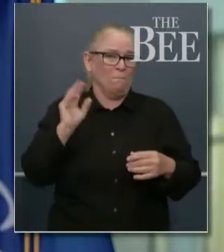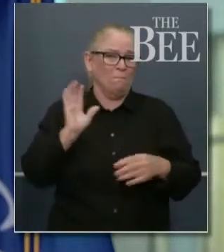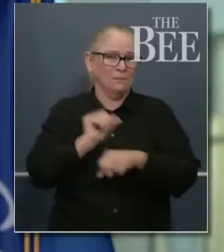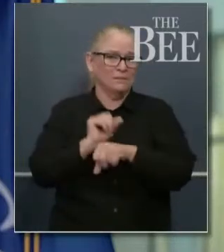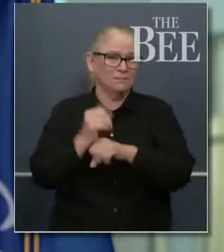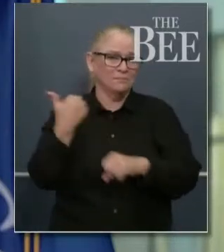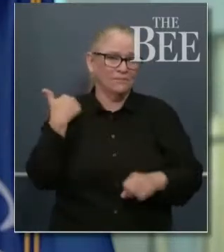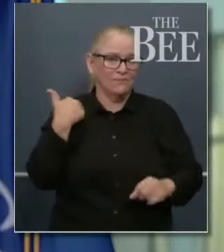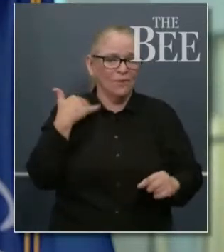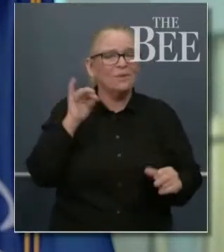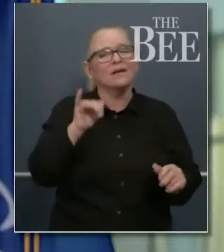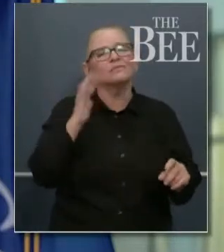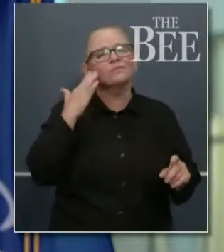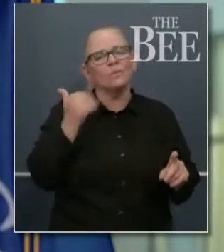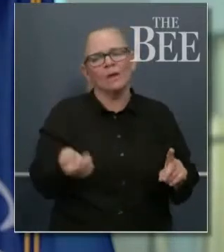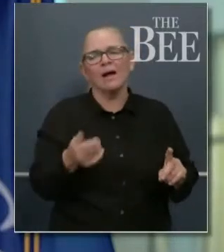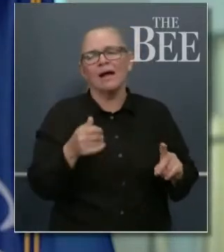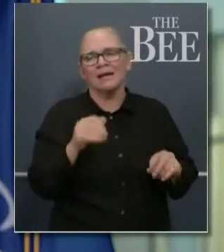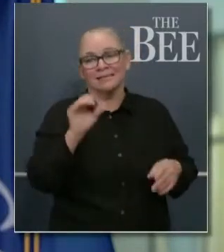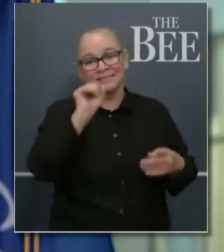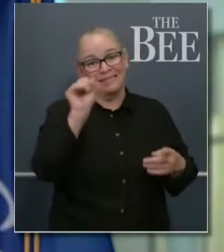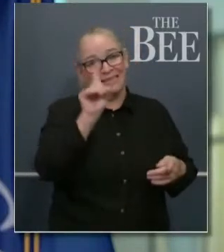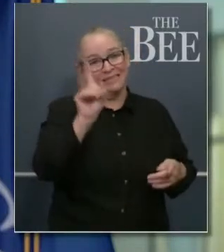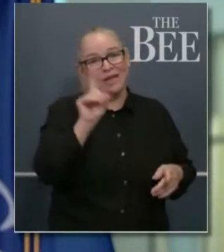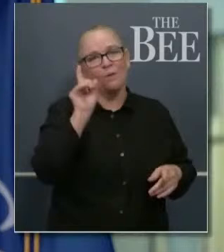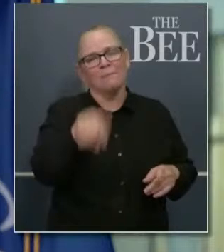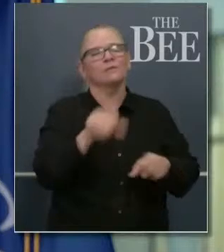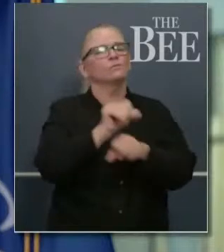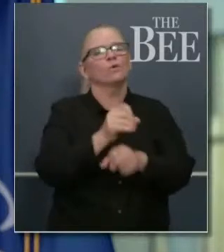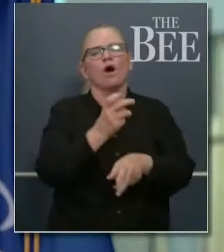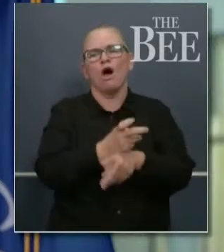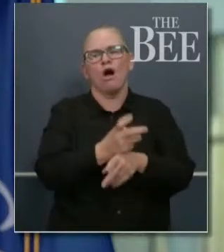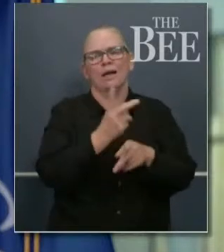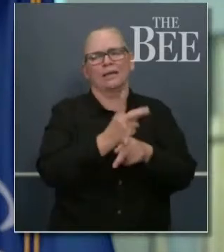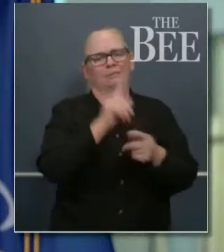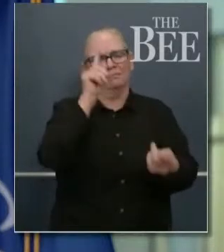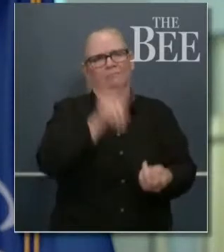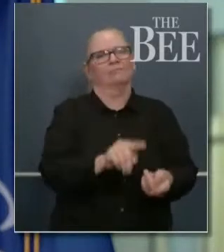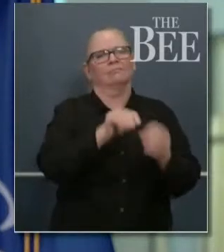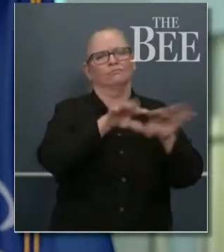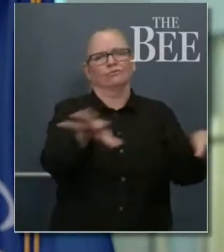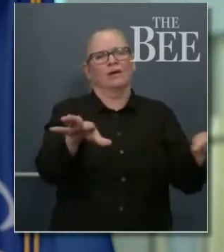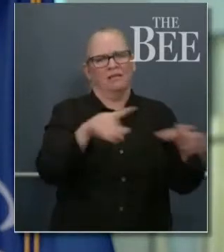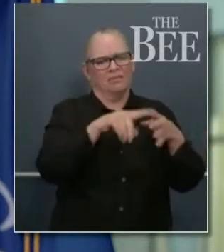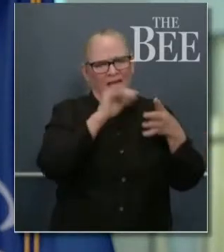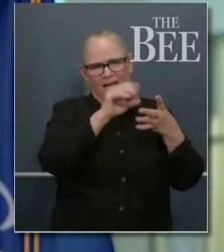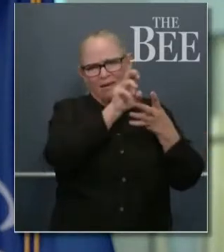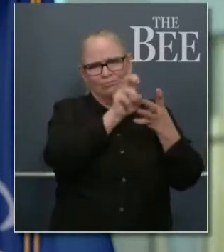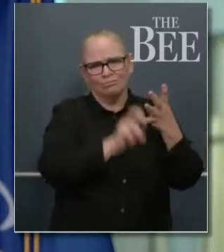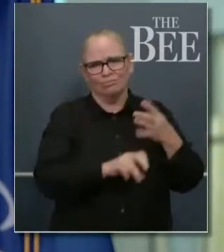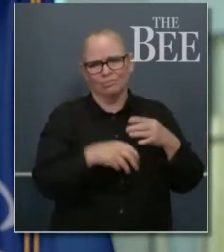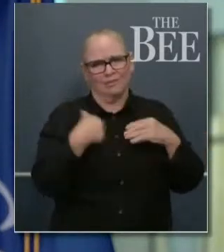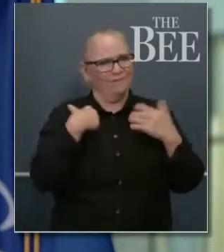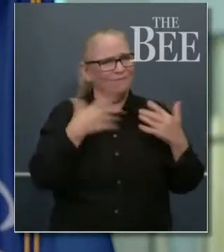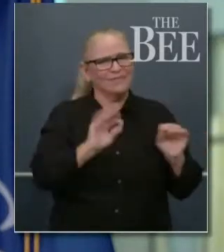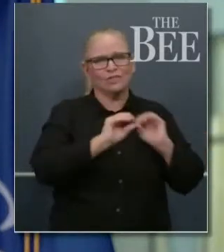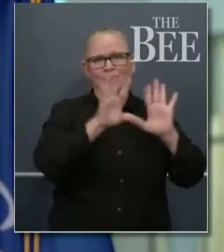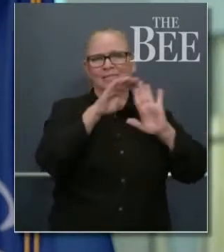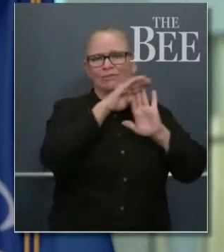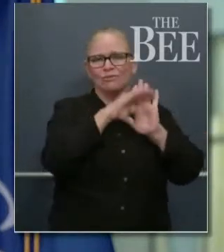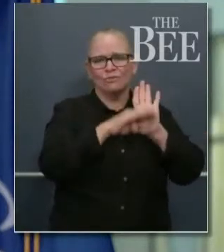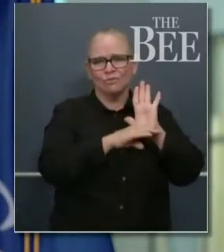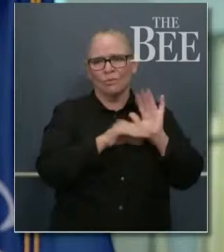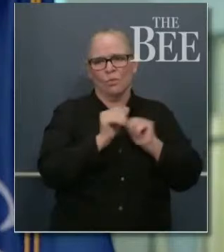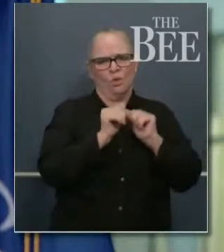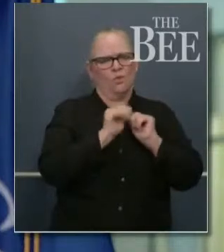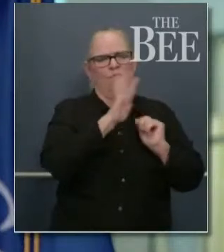do everything they can to mitigate the spread of this disease. We put out a framework. We work with local health officers all across the state to put out this